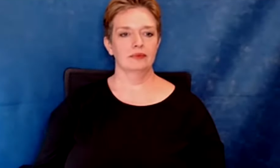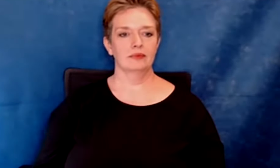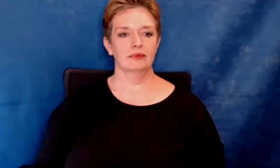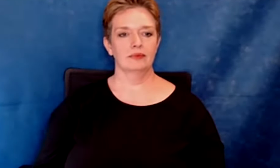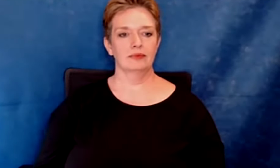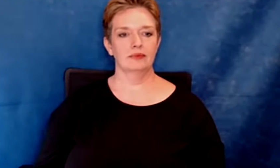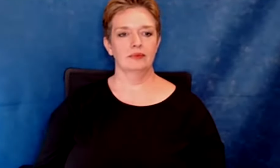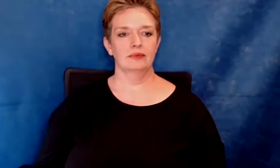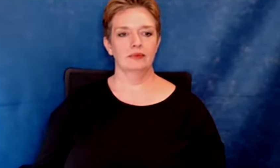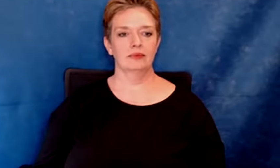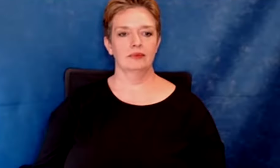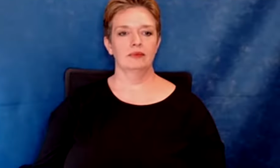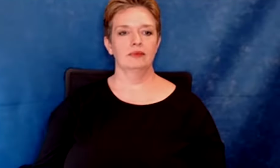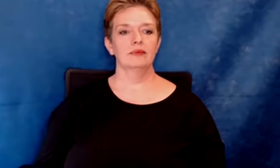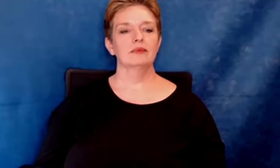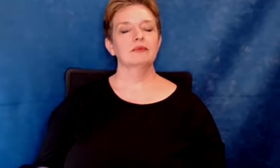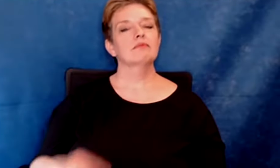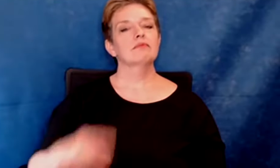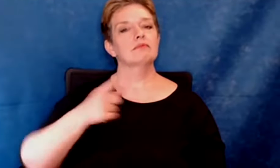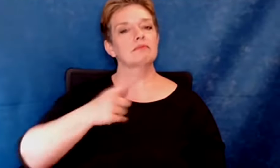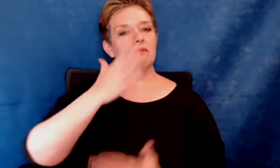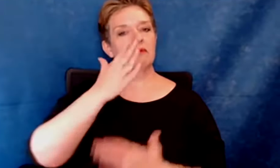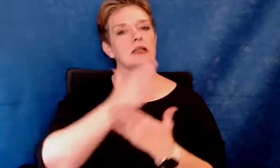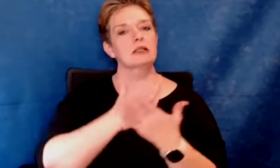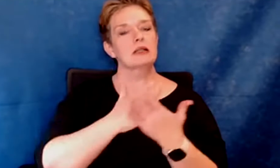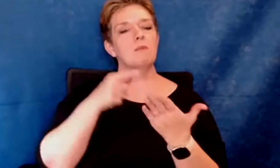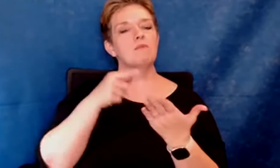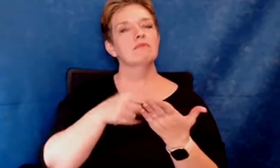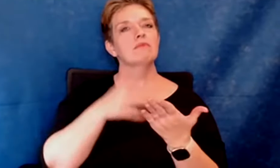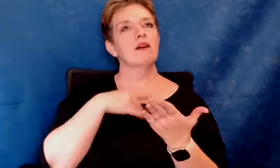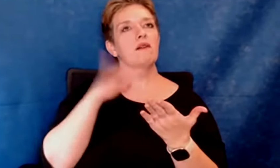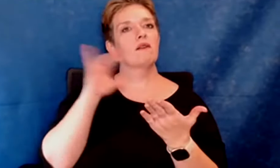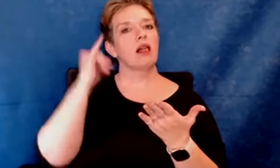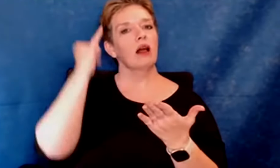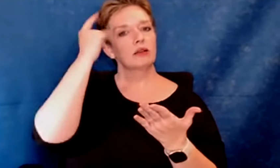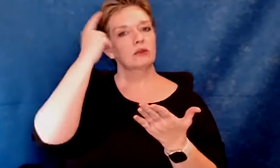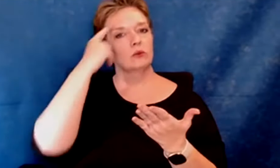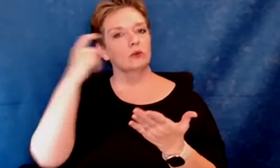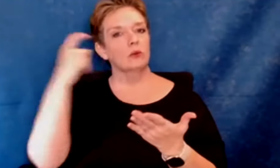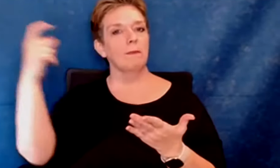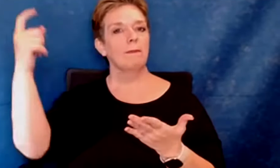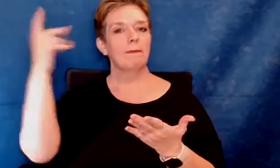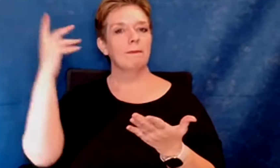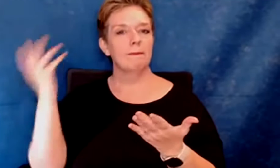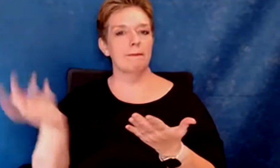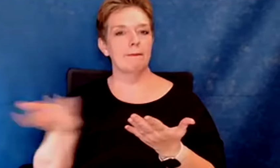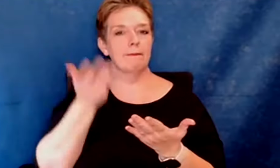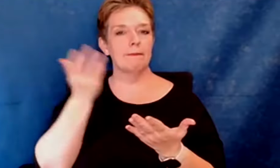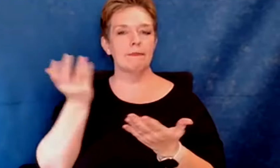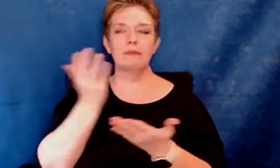the dreamlike quality to some of these. And I'm referencing some of his like